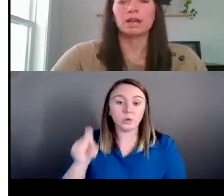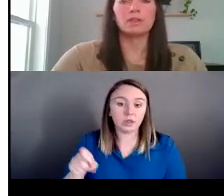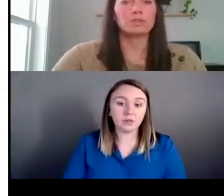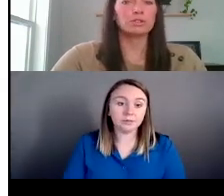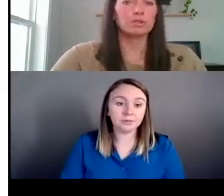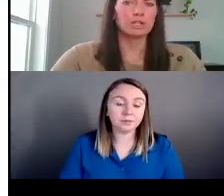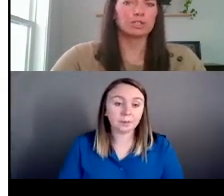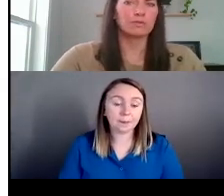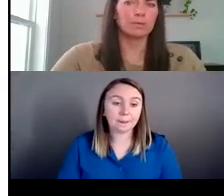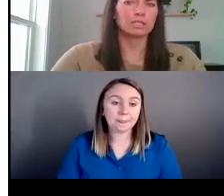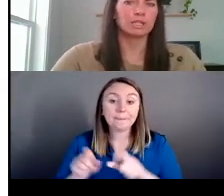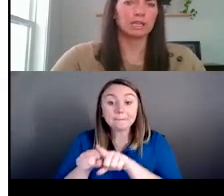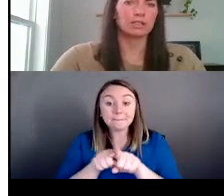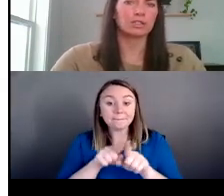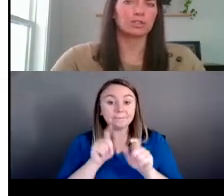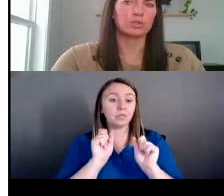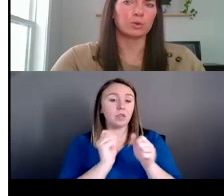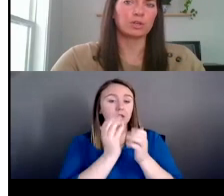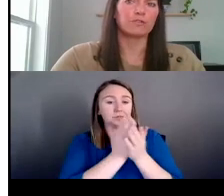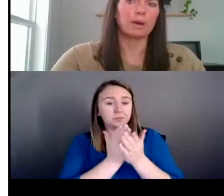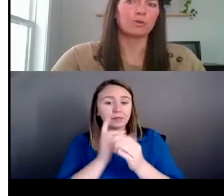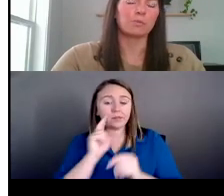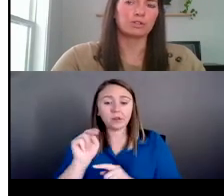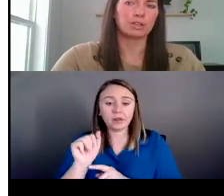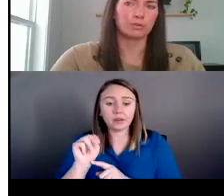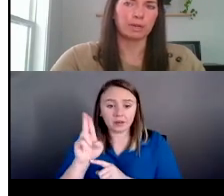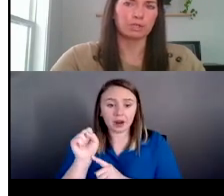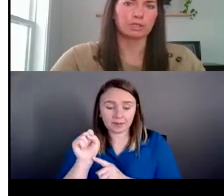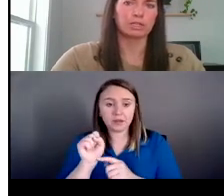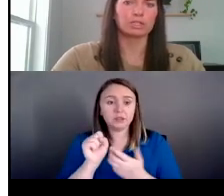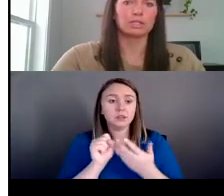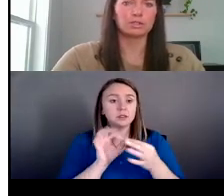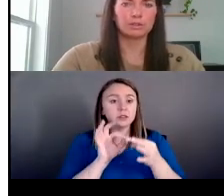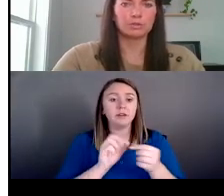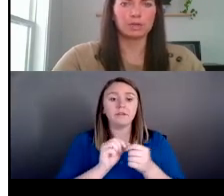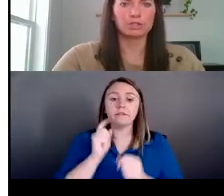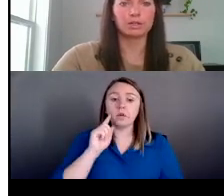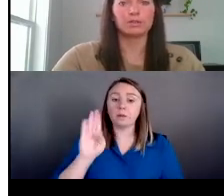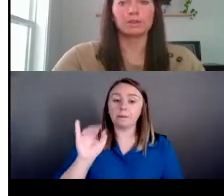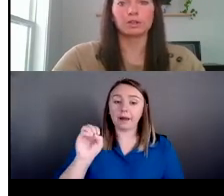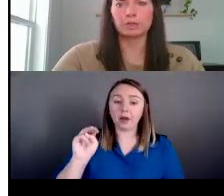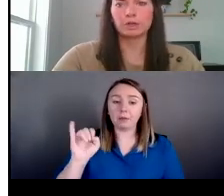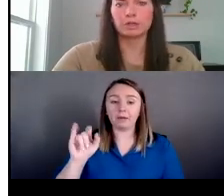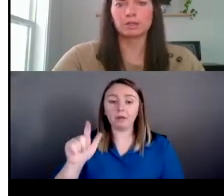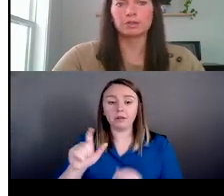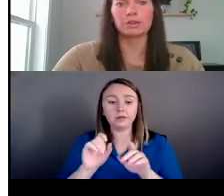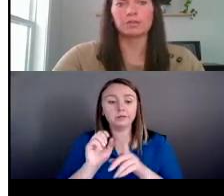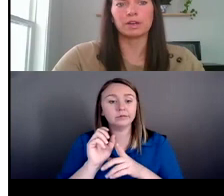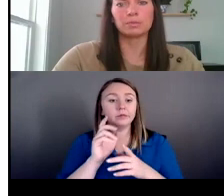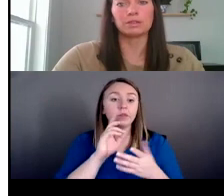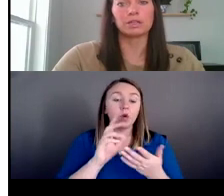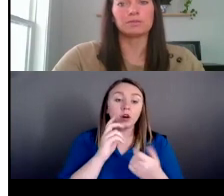And then there's also sections of NamUs dedicated to the storage of biometric information, such as dental information, fingerprint cards, or